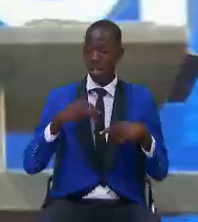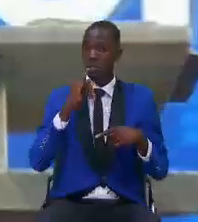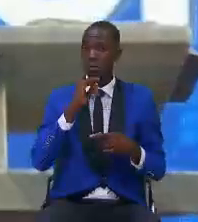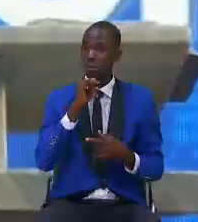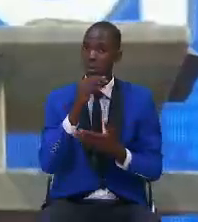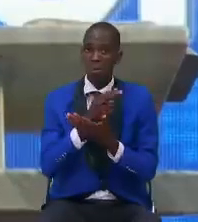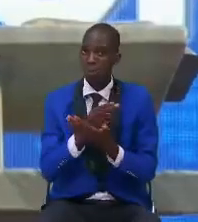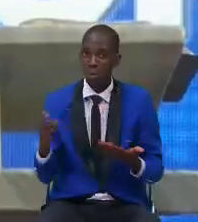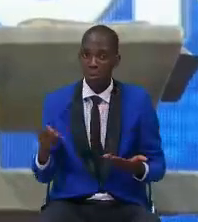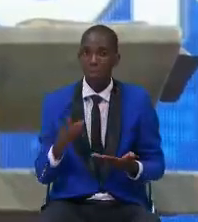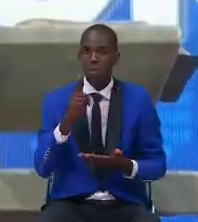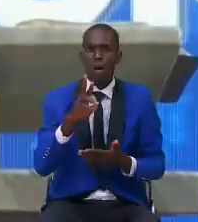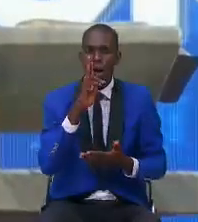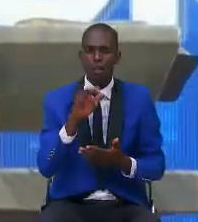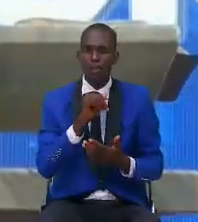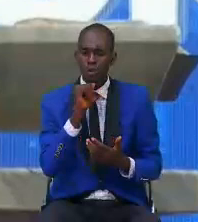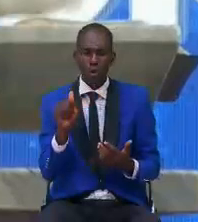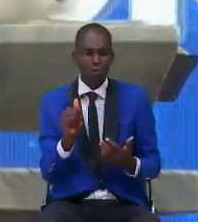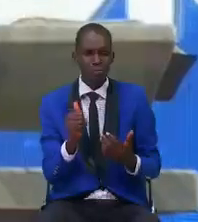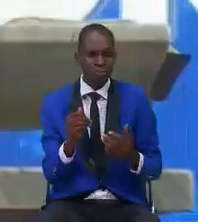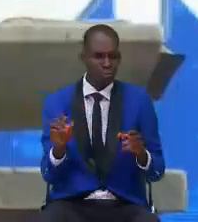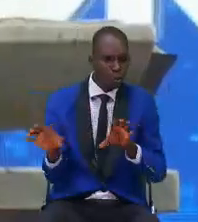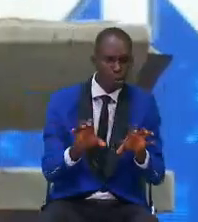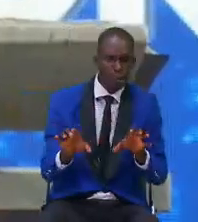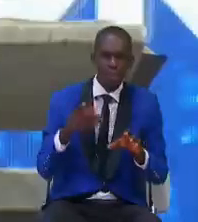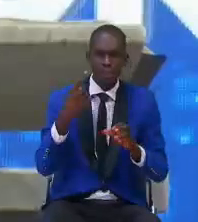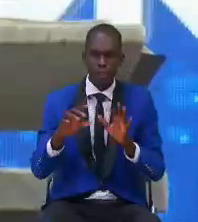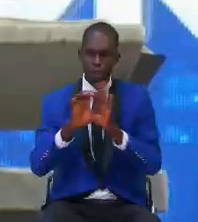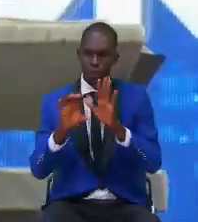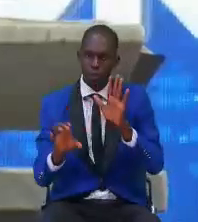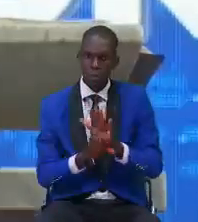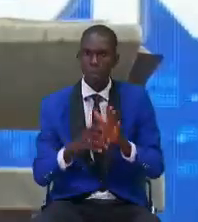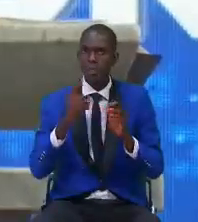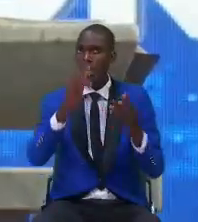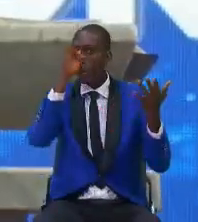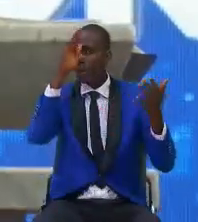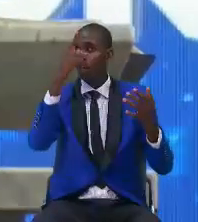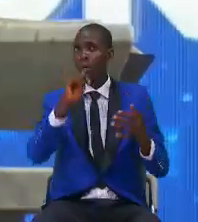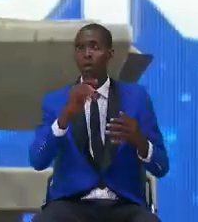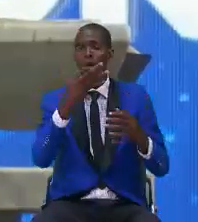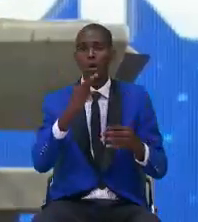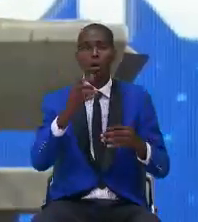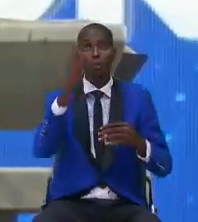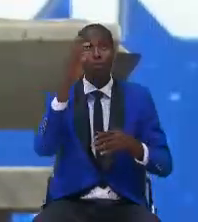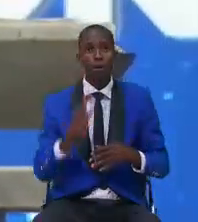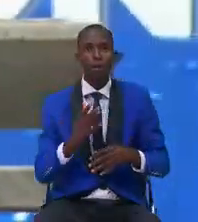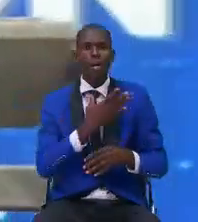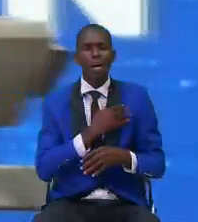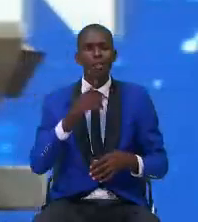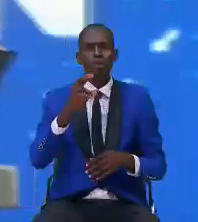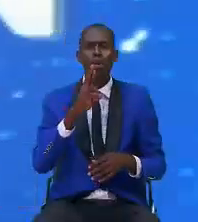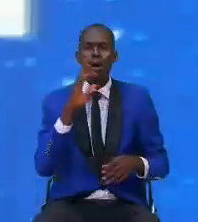not righteous. Your life is not holy, and you are not meeting up with the commandment expectation of the